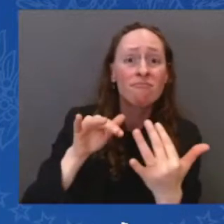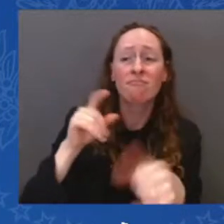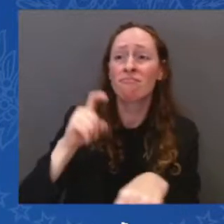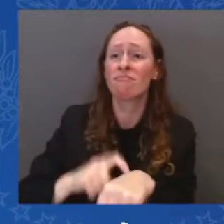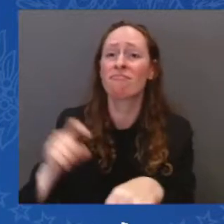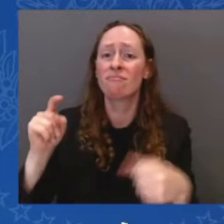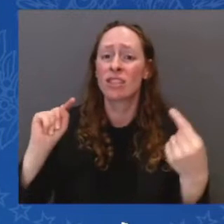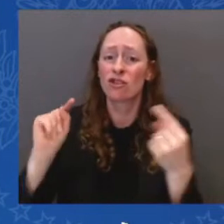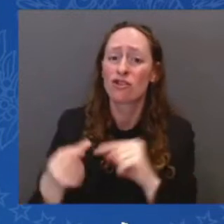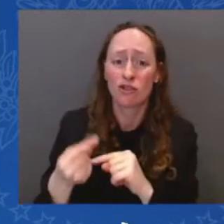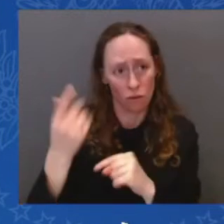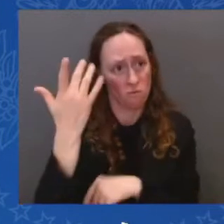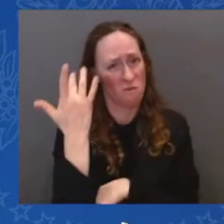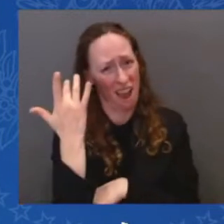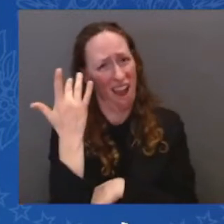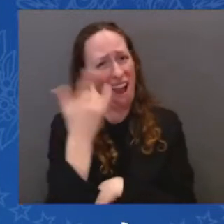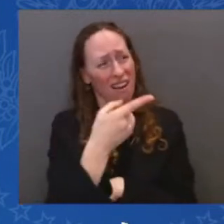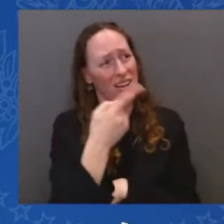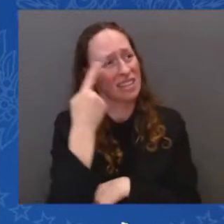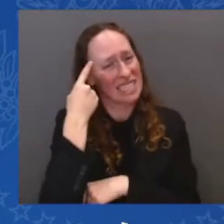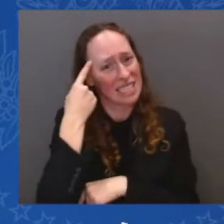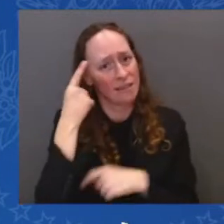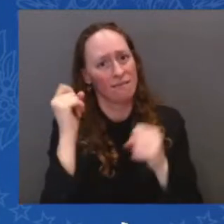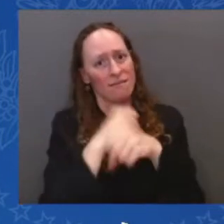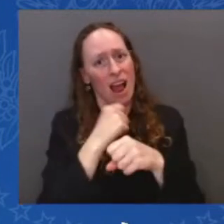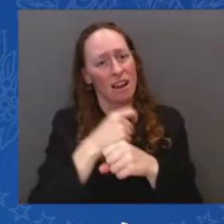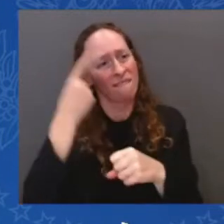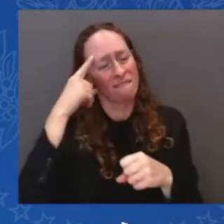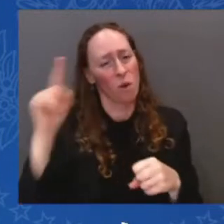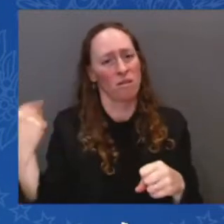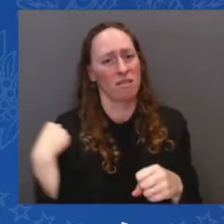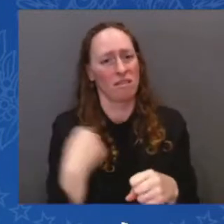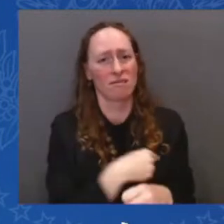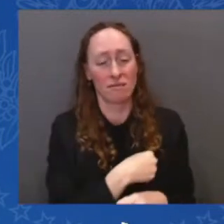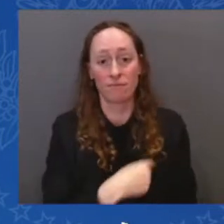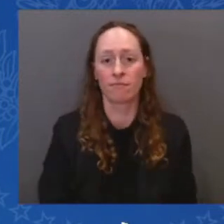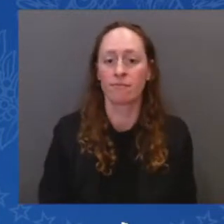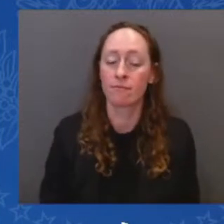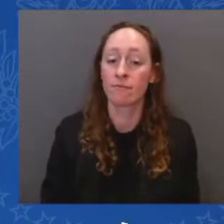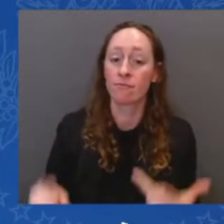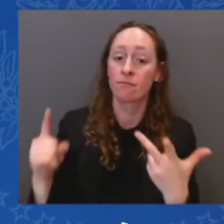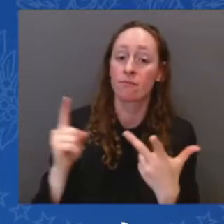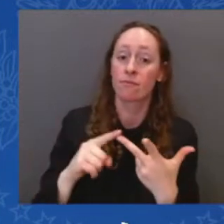third, our Gold Star families. Many of them are